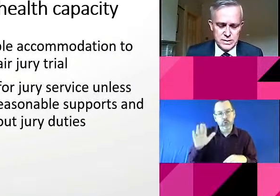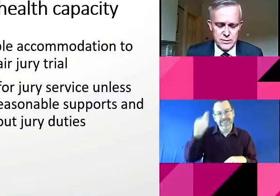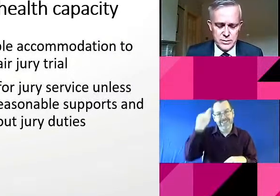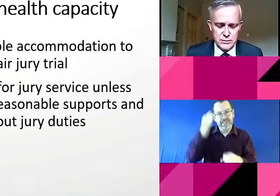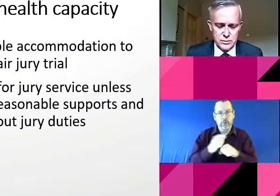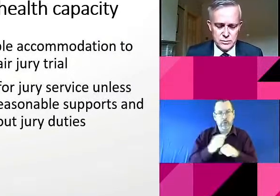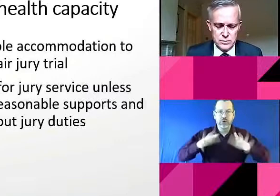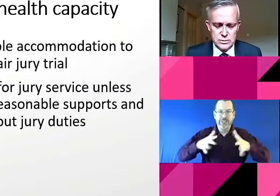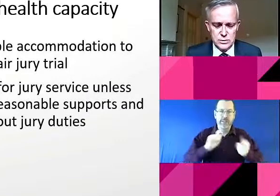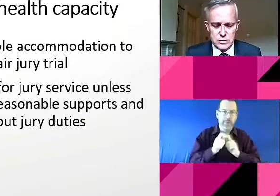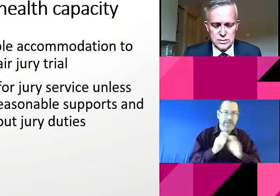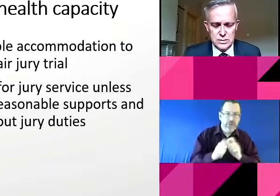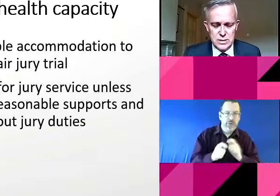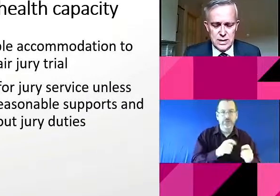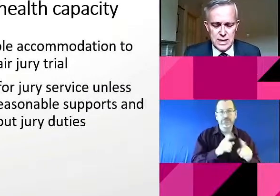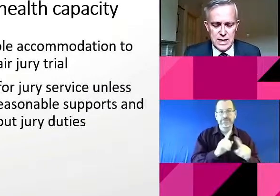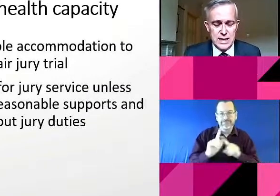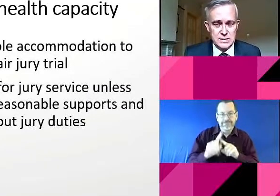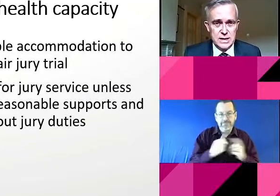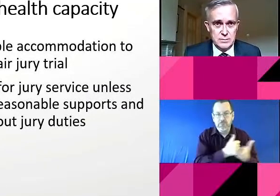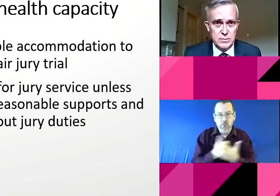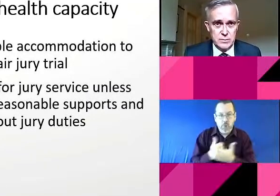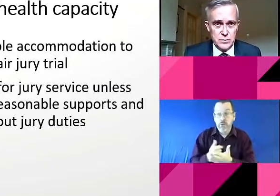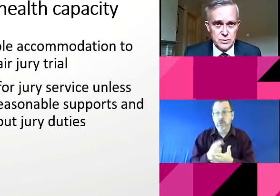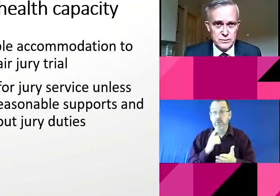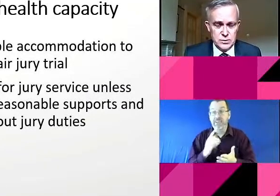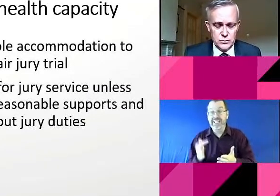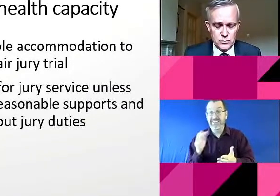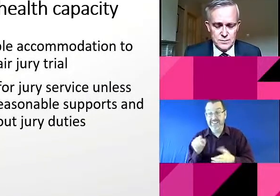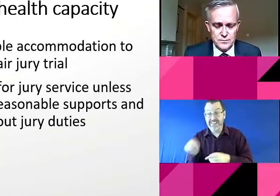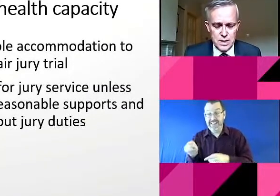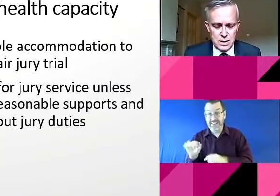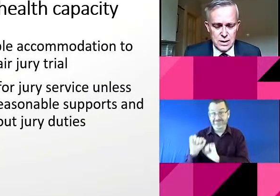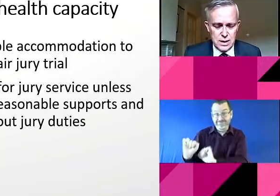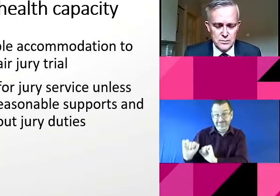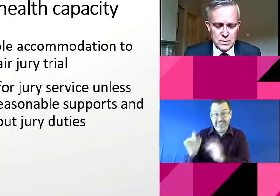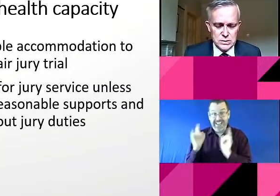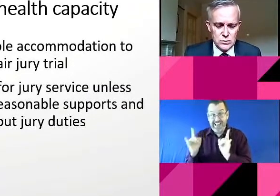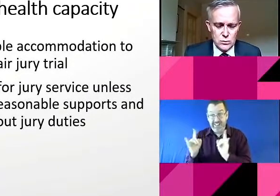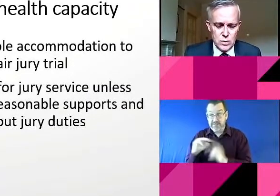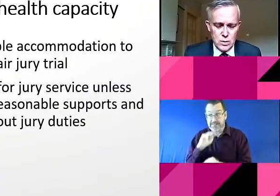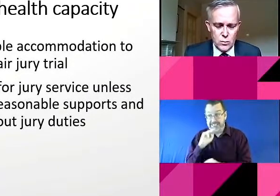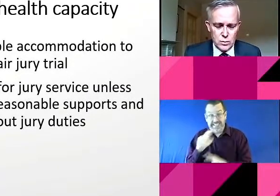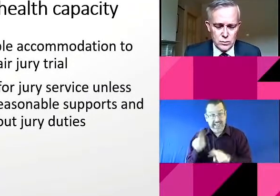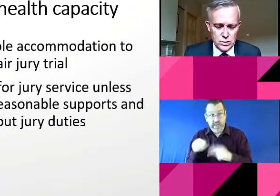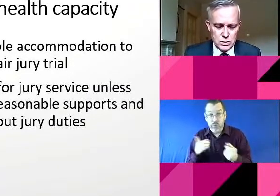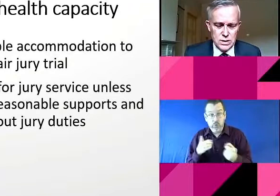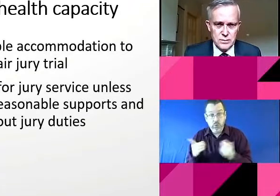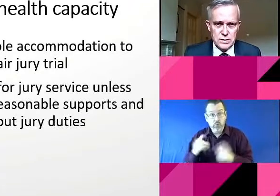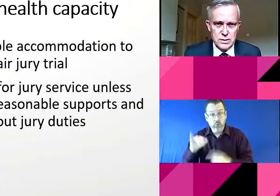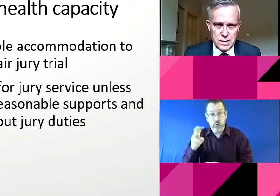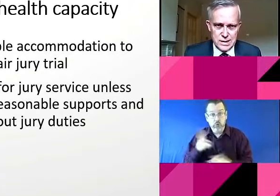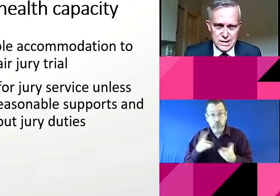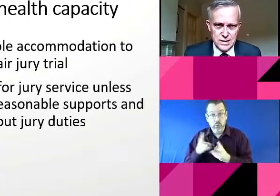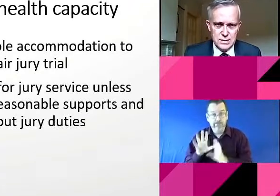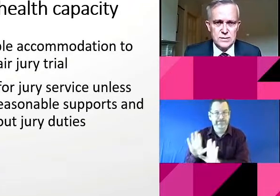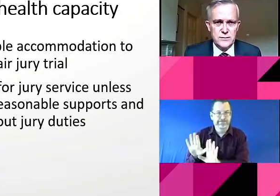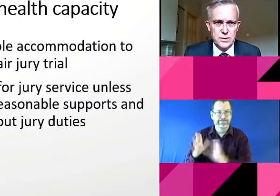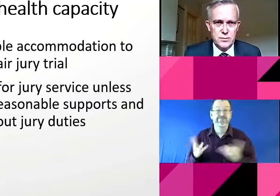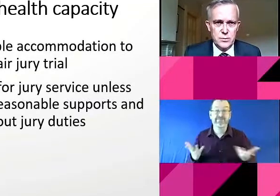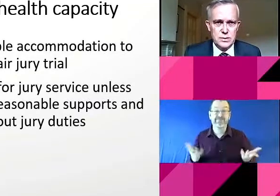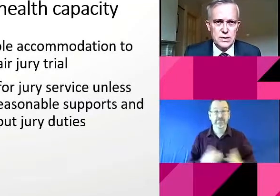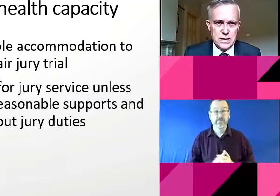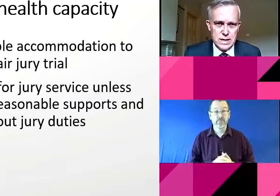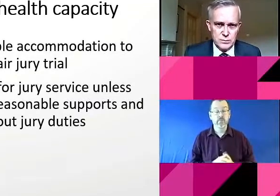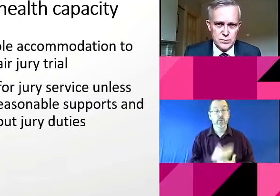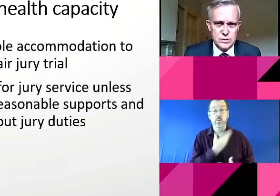not be able to carry out their duties as a member of a jury. So what we're talking about there, again, is